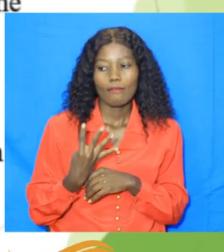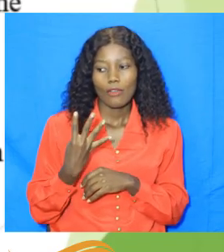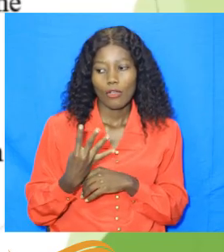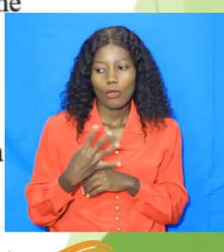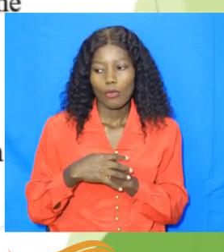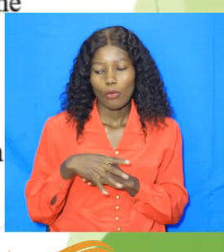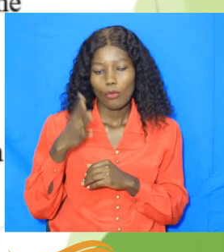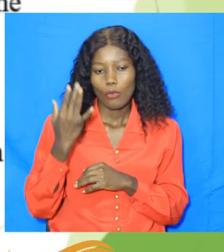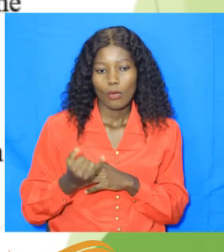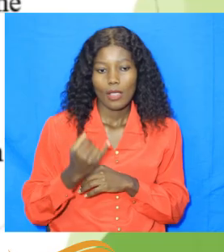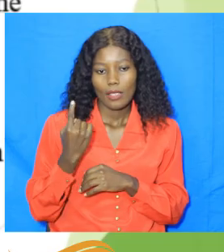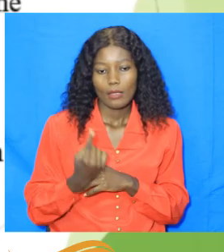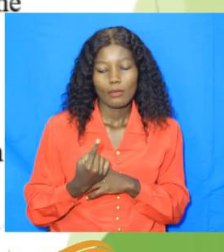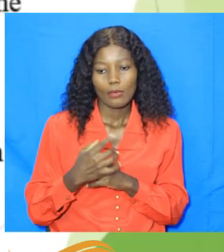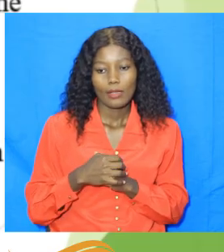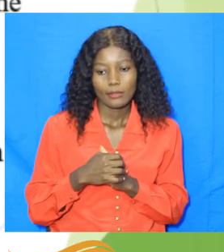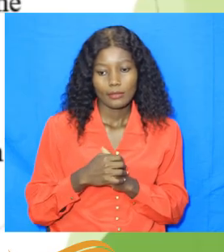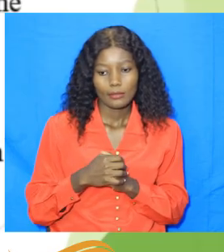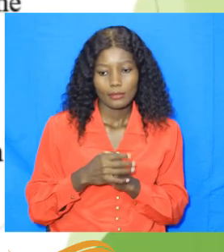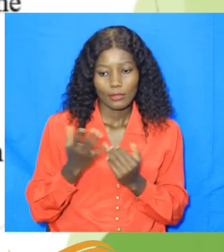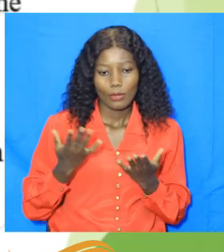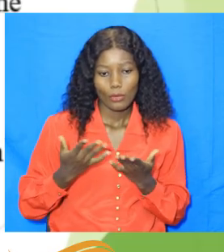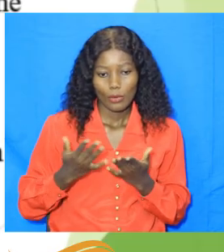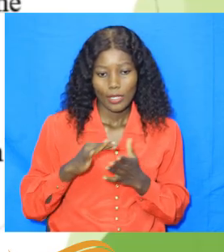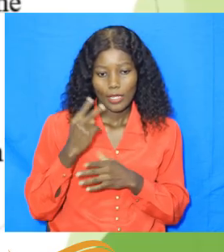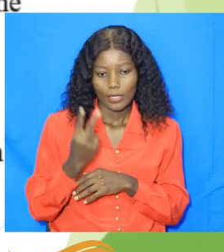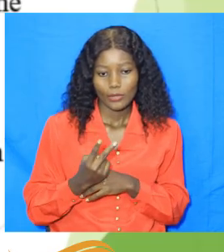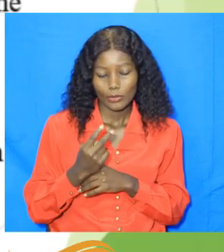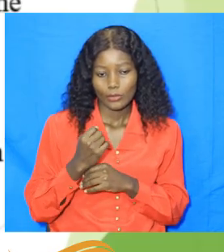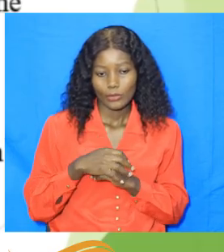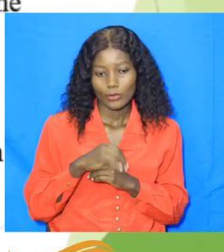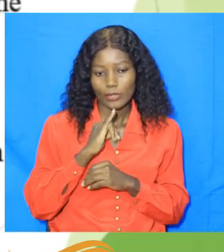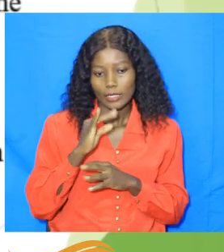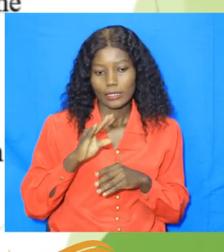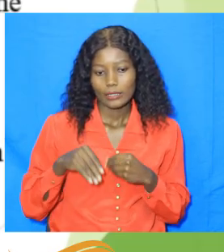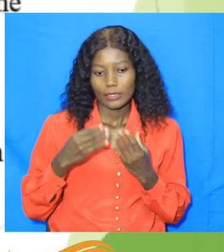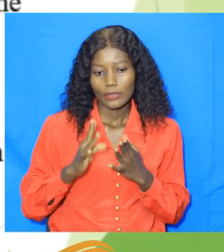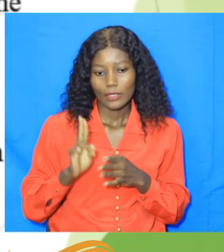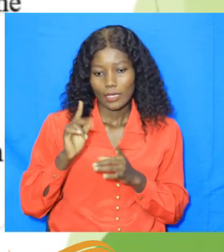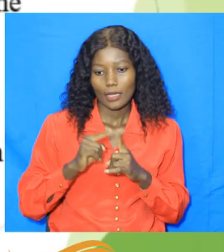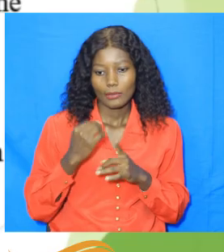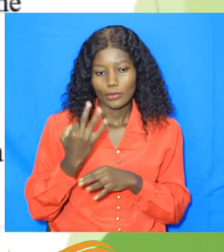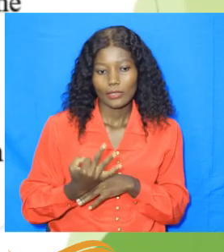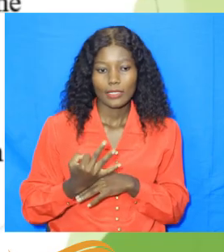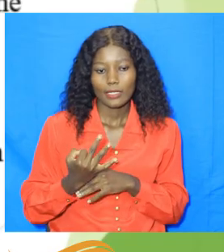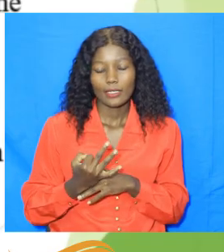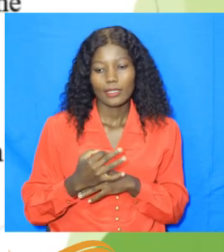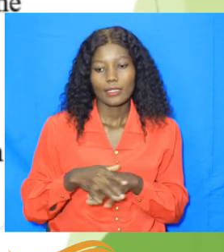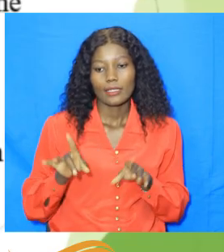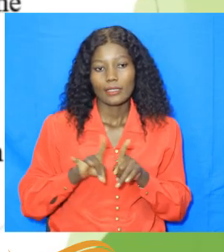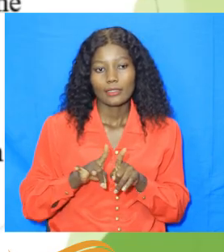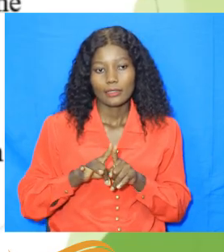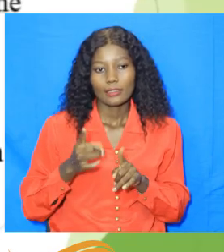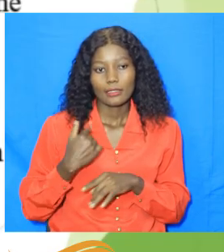because one of them is Chui, whereby Chui is given up to 3. And we also have